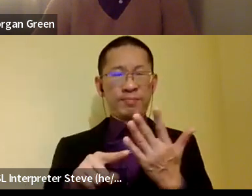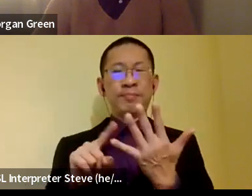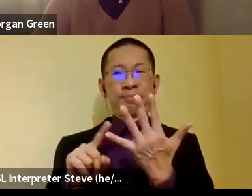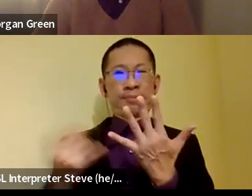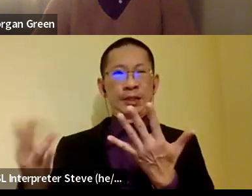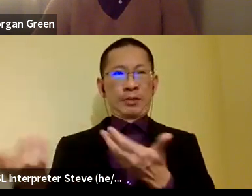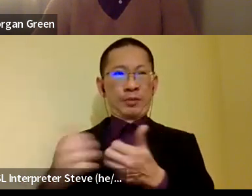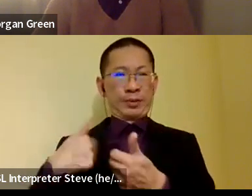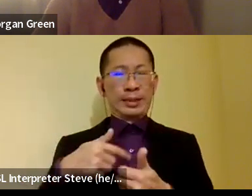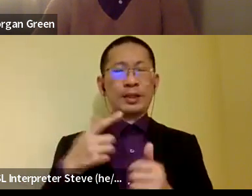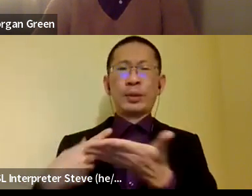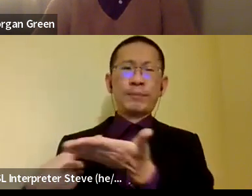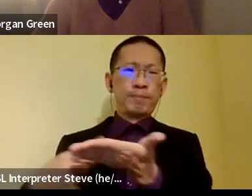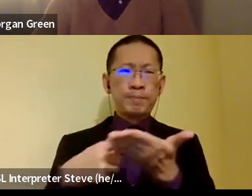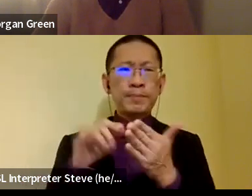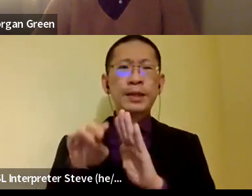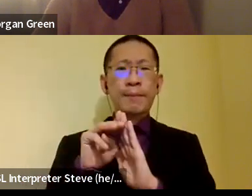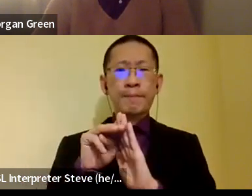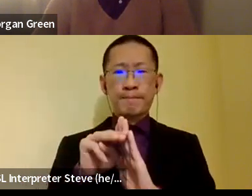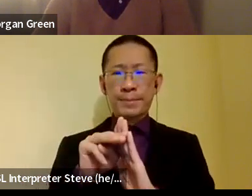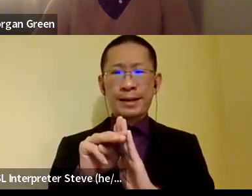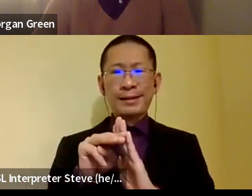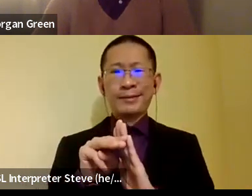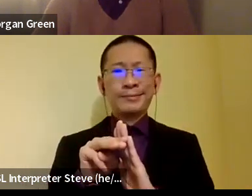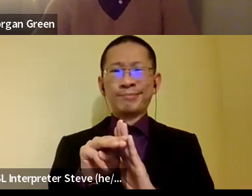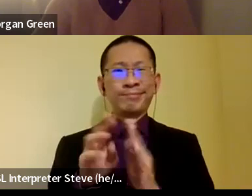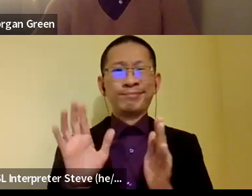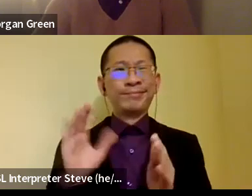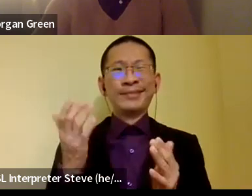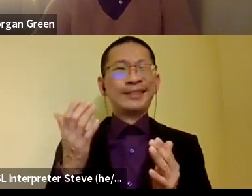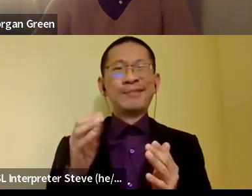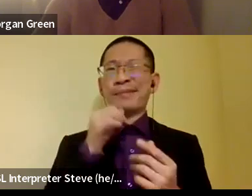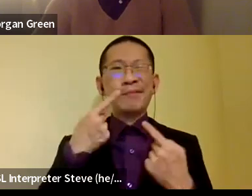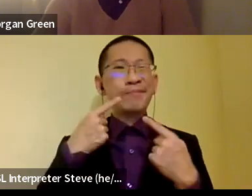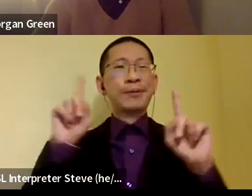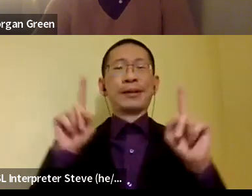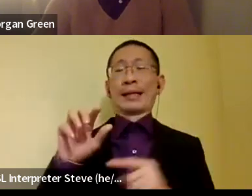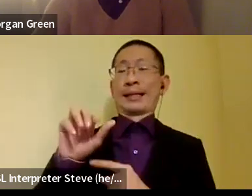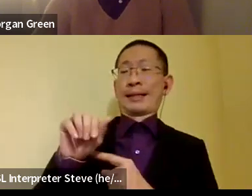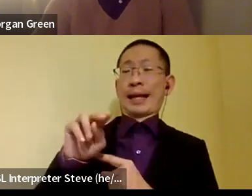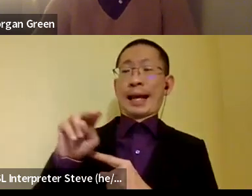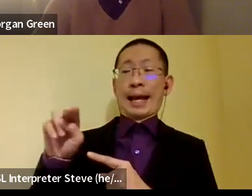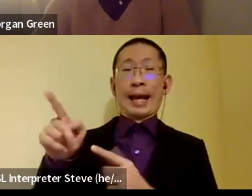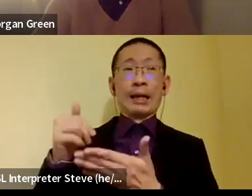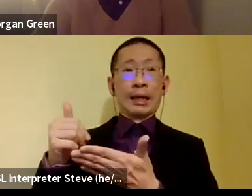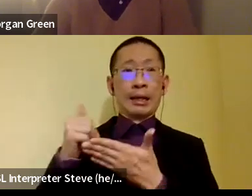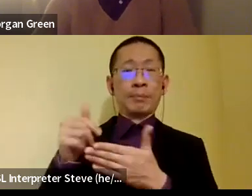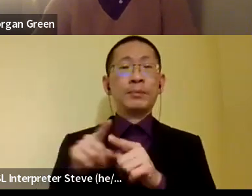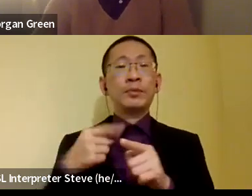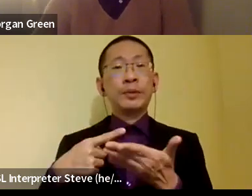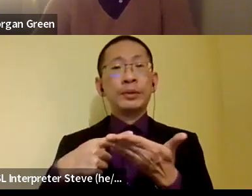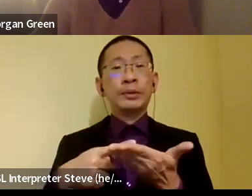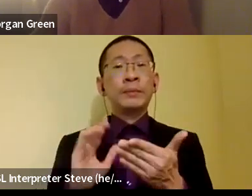this conversation that the model wasn't working for us. And Ann really helped us as we sort of talked about what